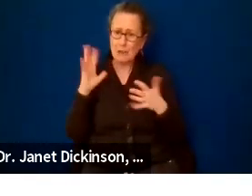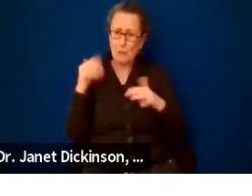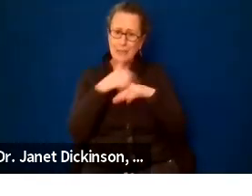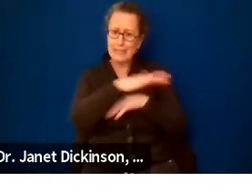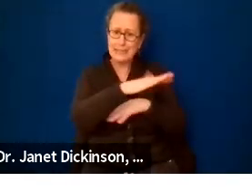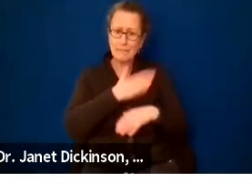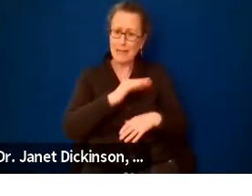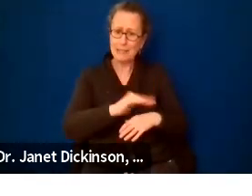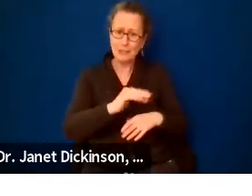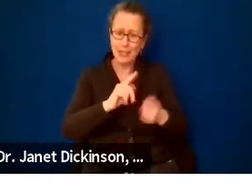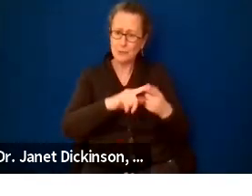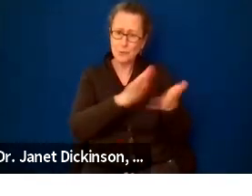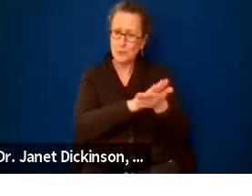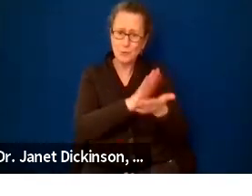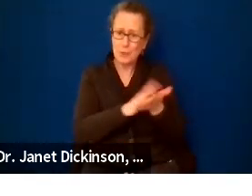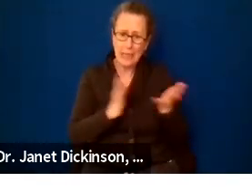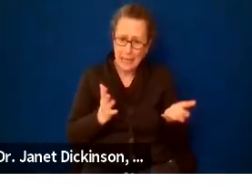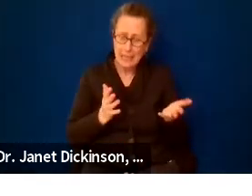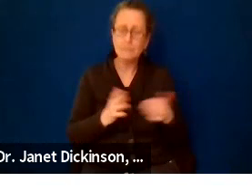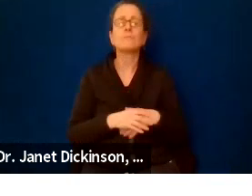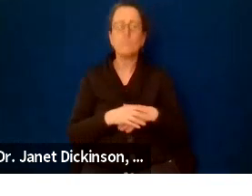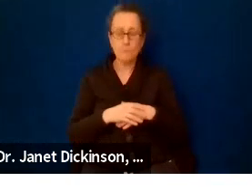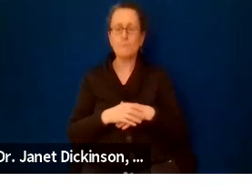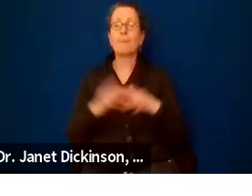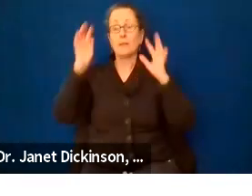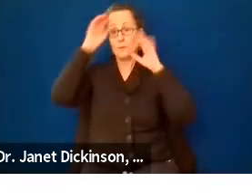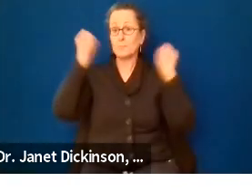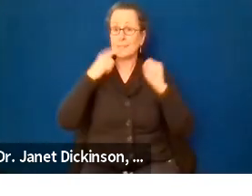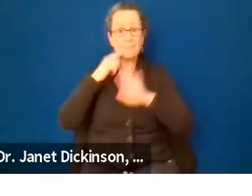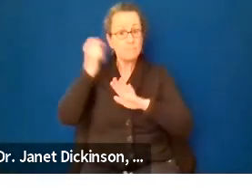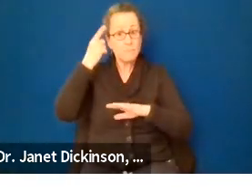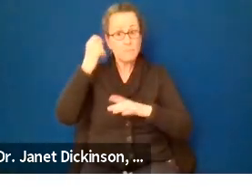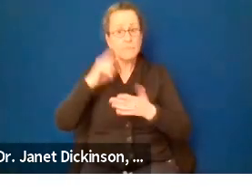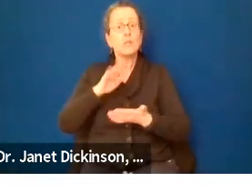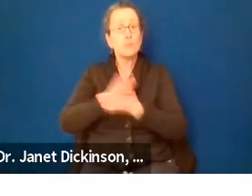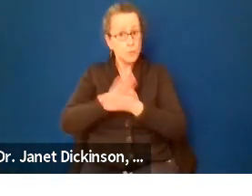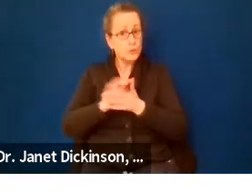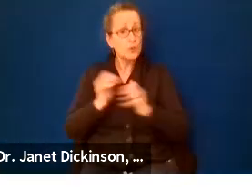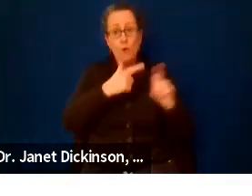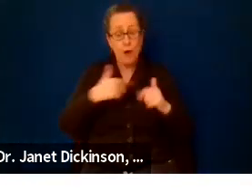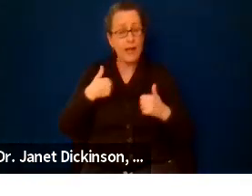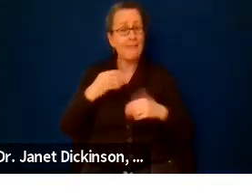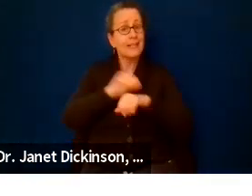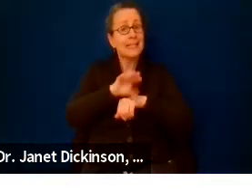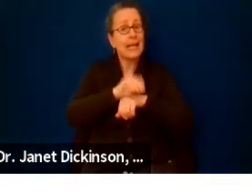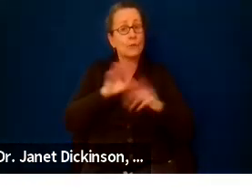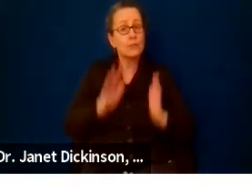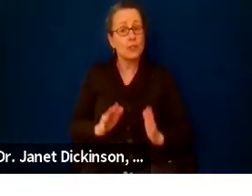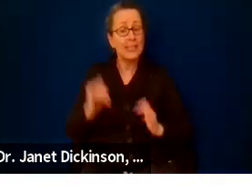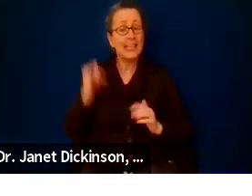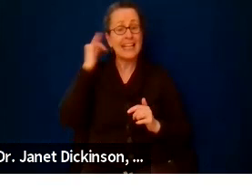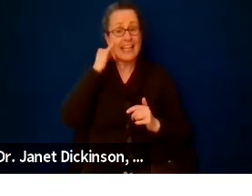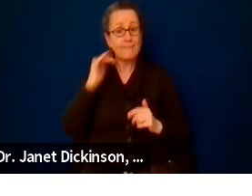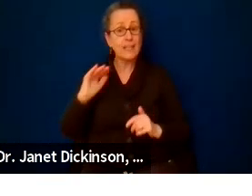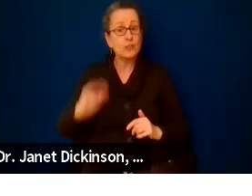on? We have counselors on staff who are able to work with our students and be able to